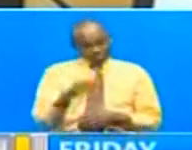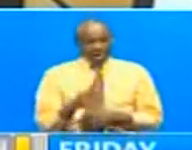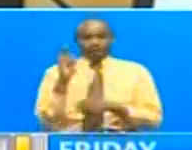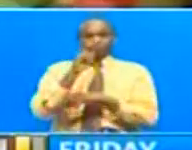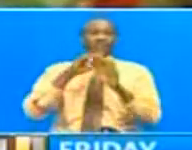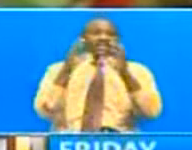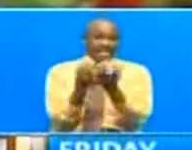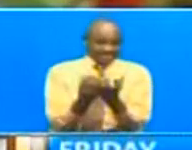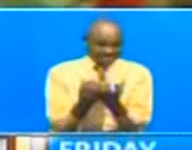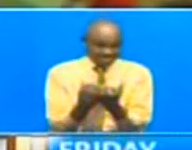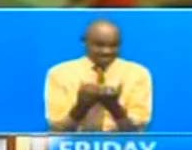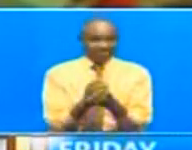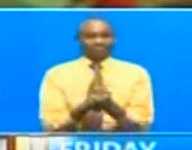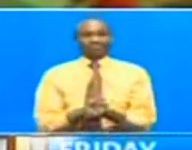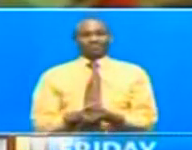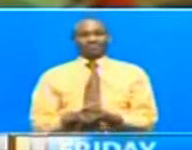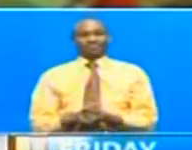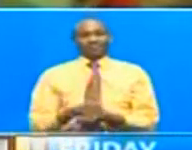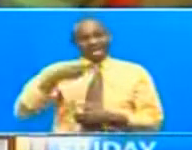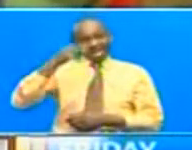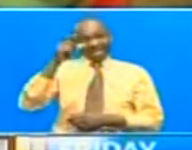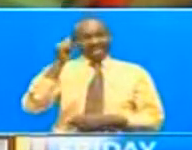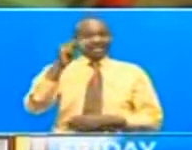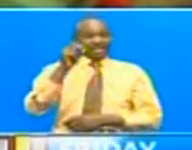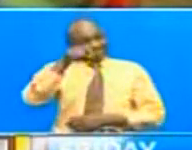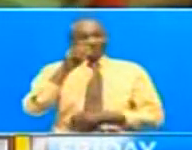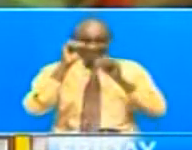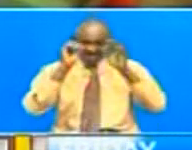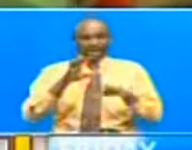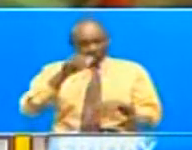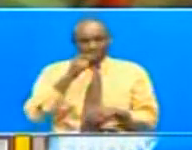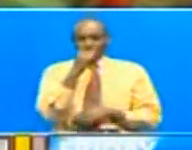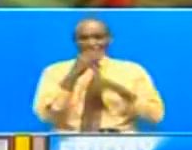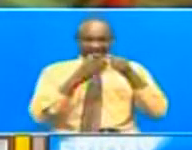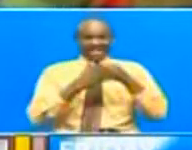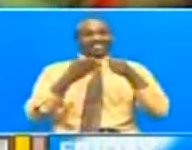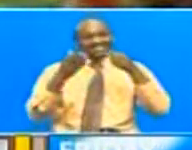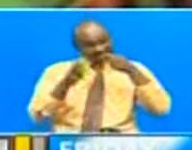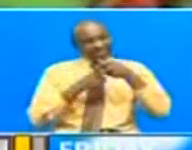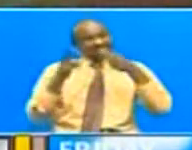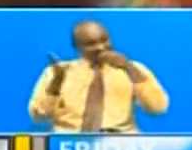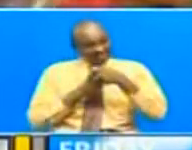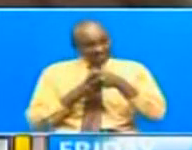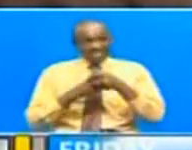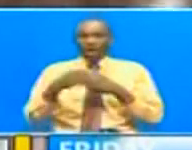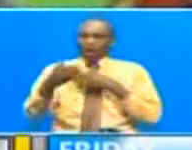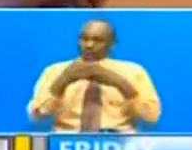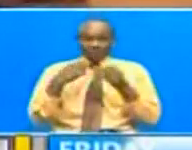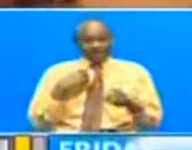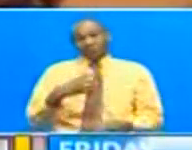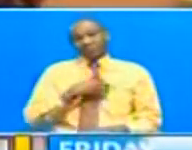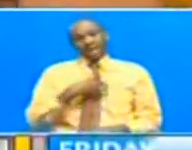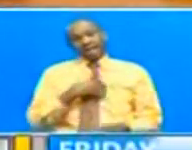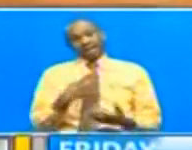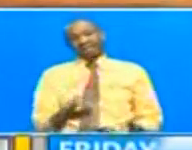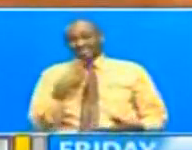them in class. Helen Kosgei has been a teacher since 1977. Almost retiring, she